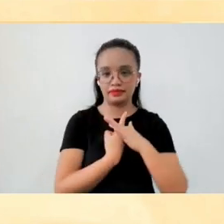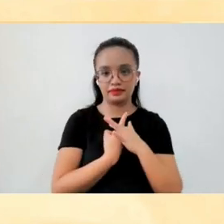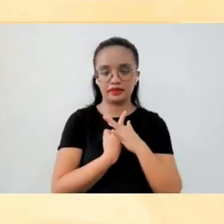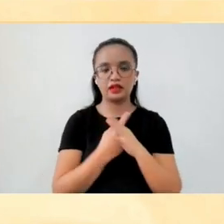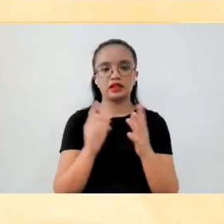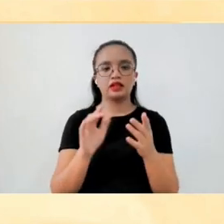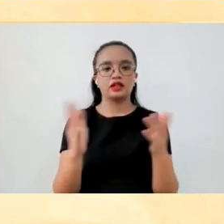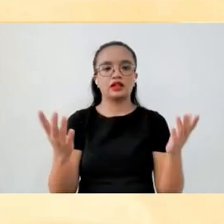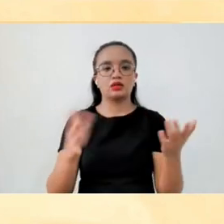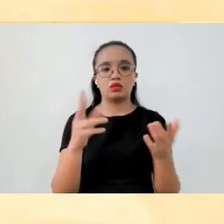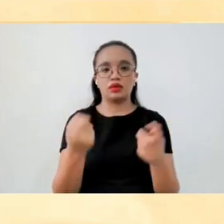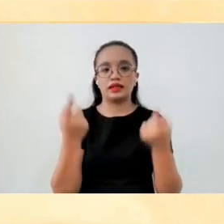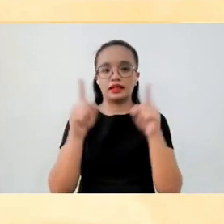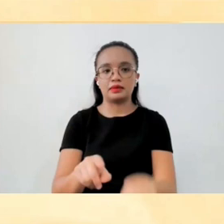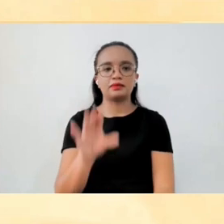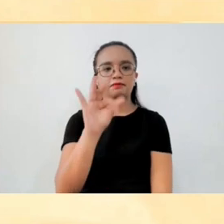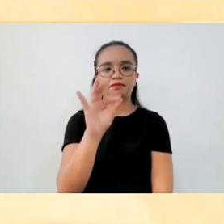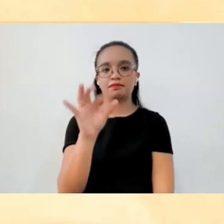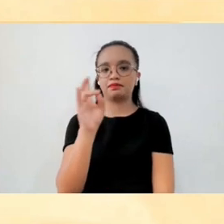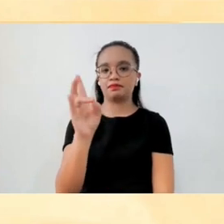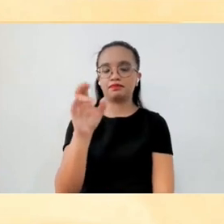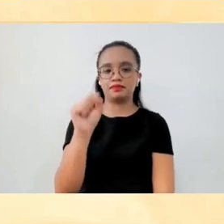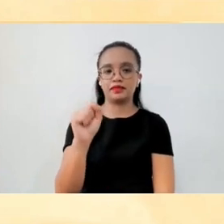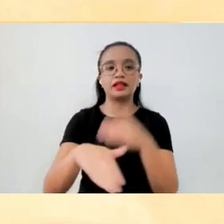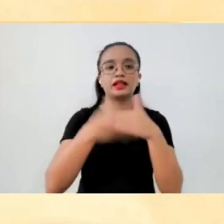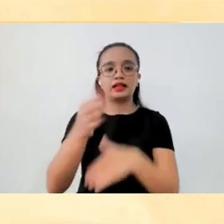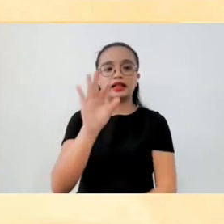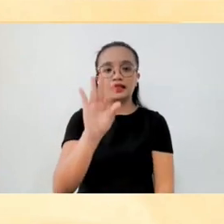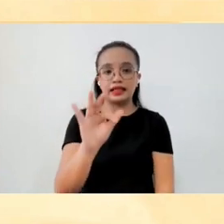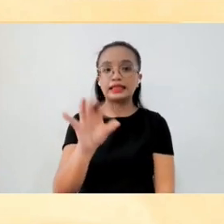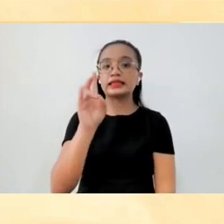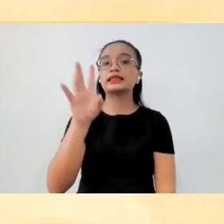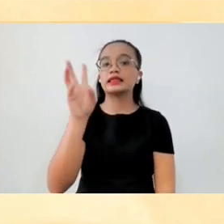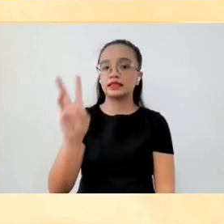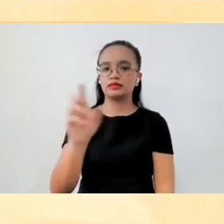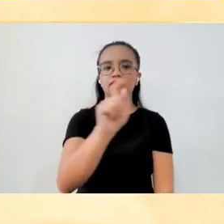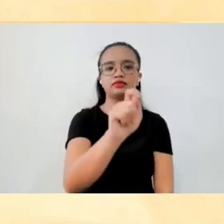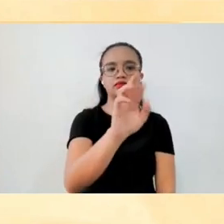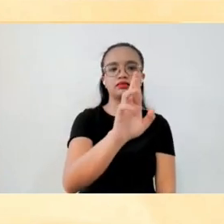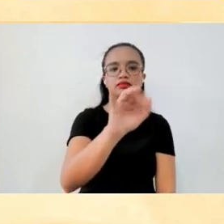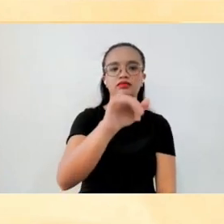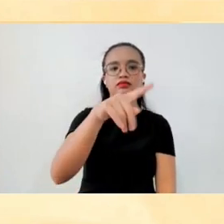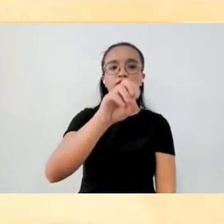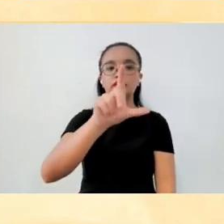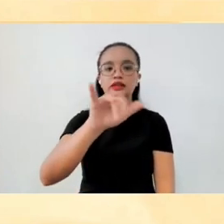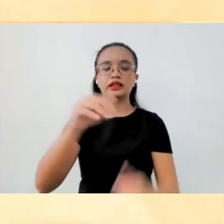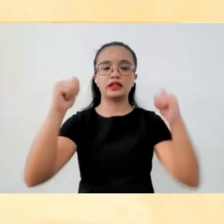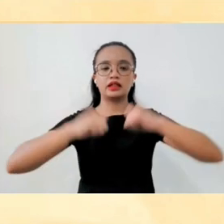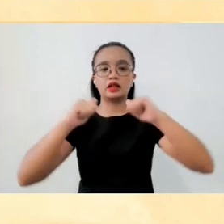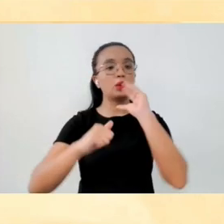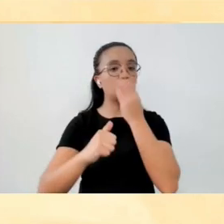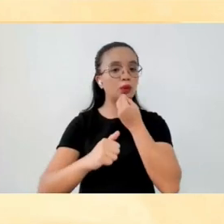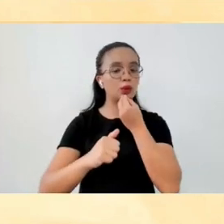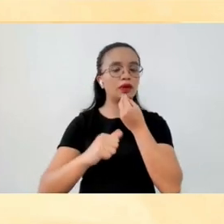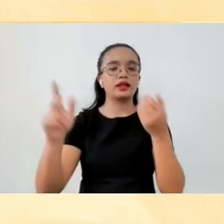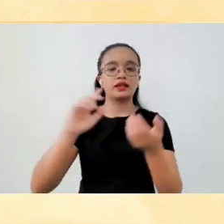happened in the 1970s. And in 1976, the Tripoli Agreement was signed by the government of the